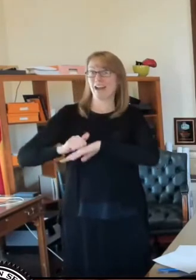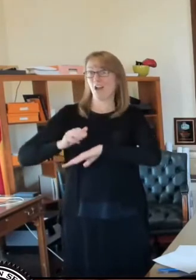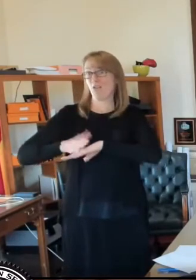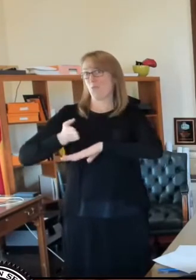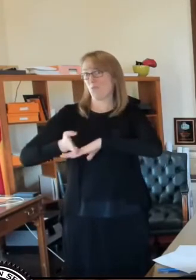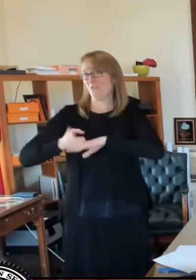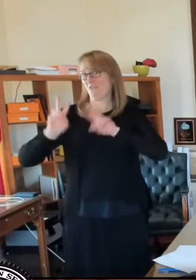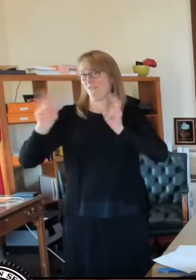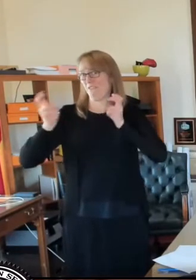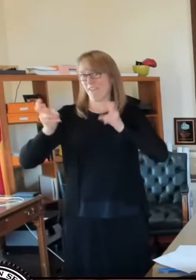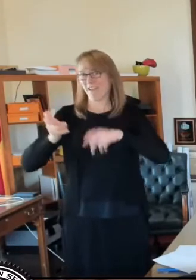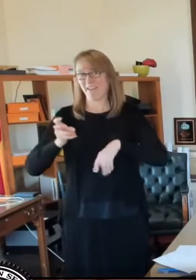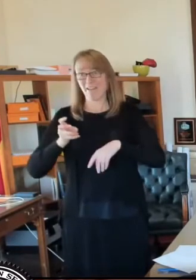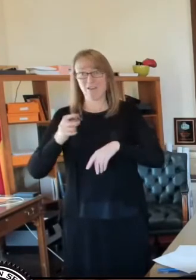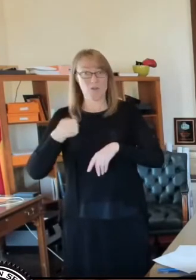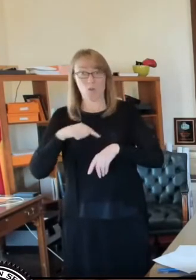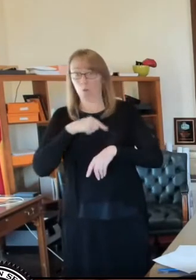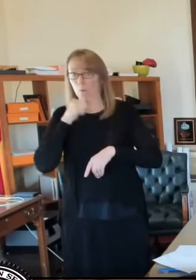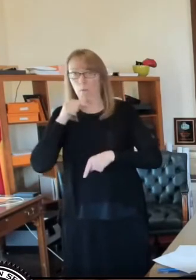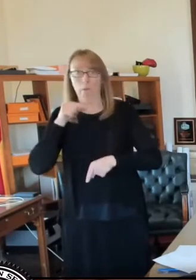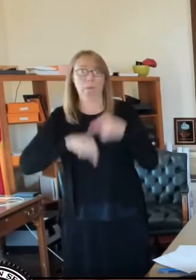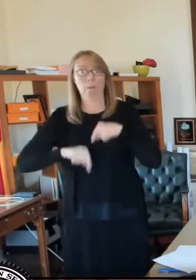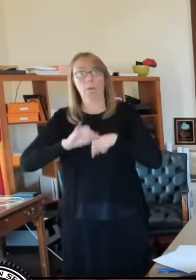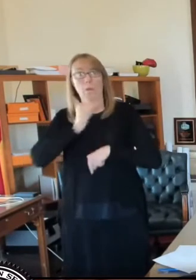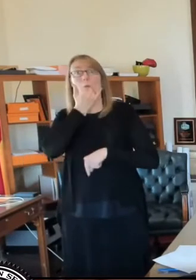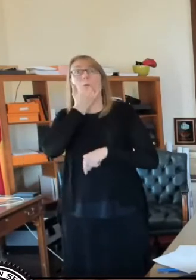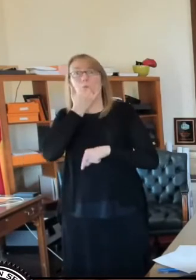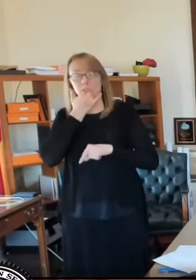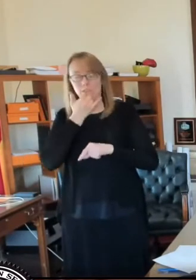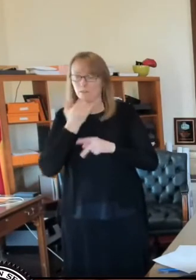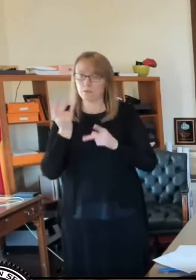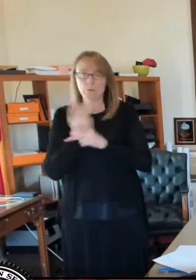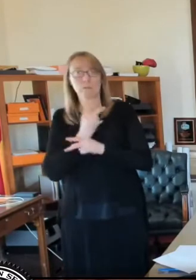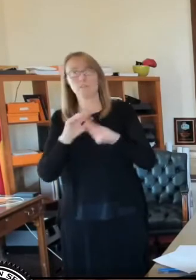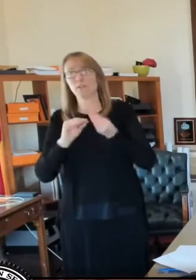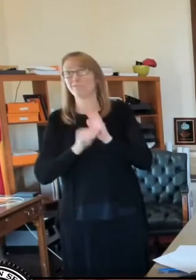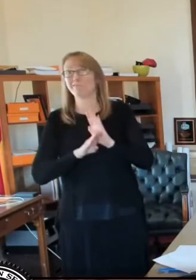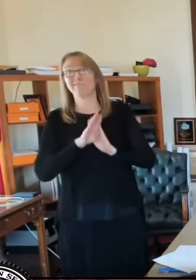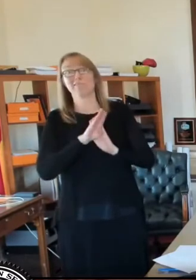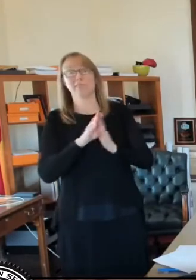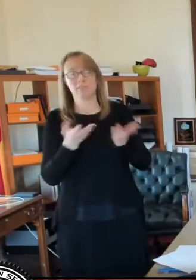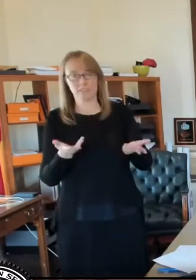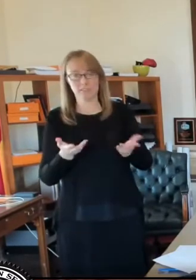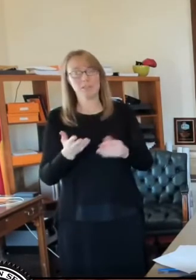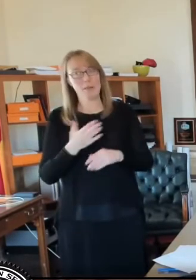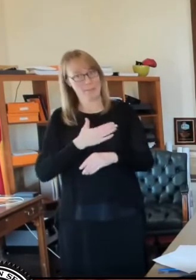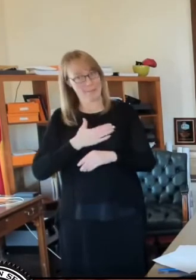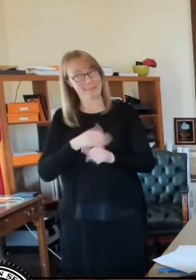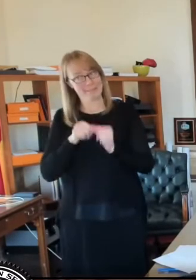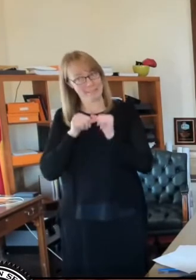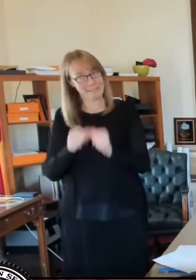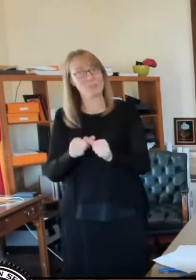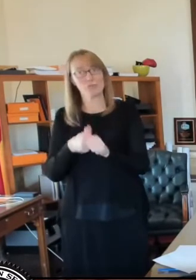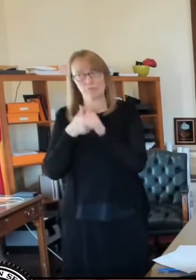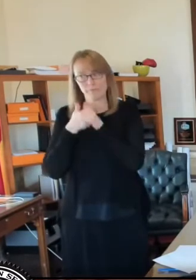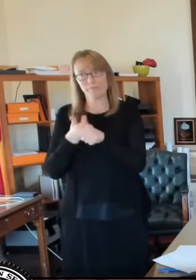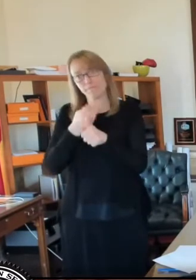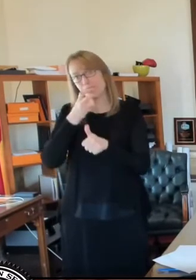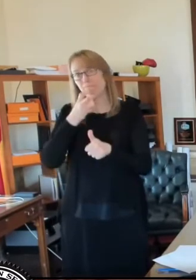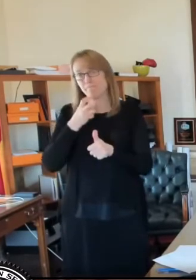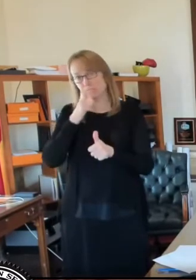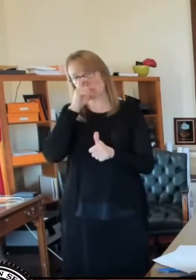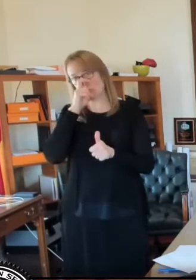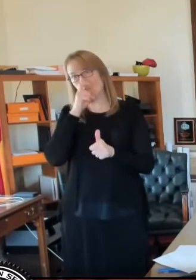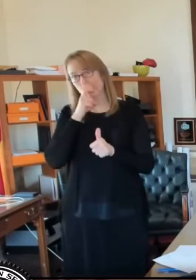back the other way. So please don't stop doing any of your mitigation procedures. Continue to wear your mask, continue